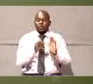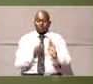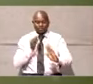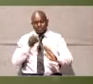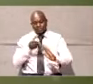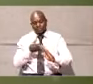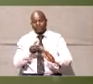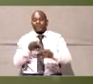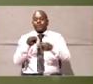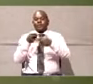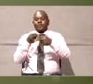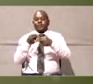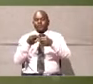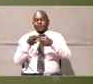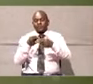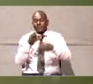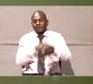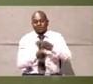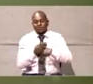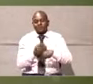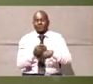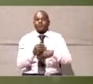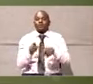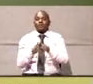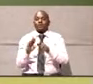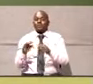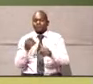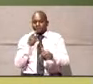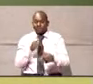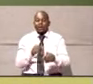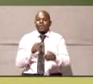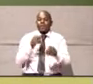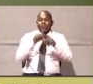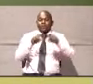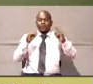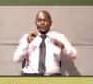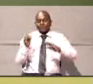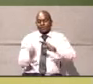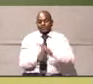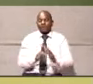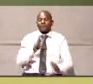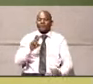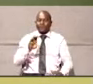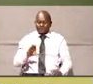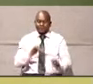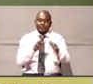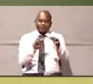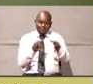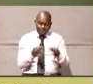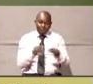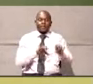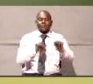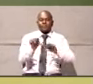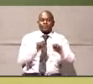financially disadvantaged students across the country. Makerere University Deputy Vice Chancellor of Finance and